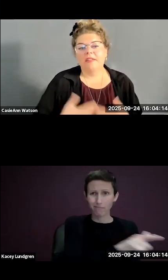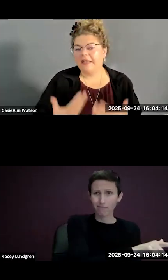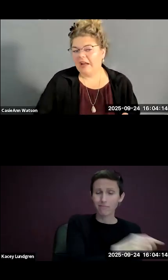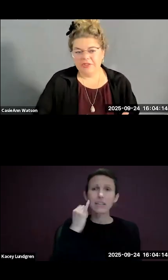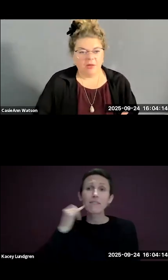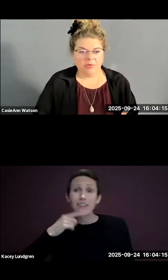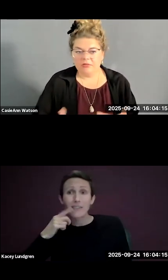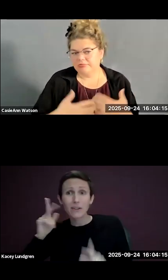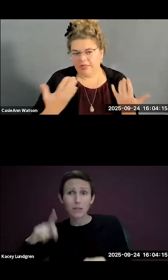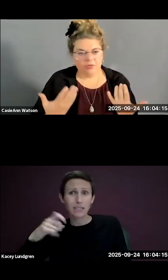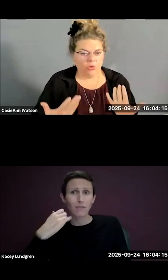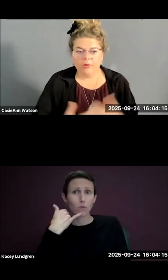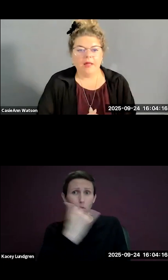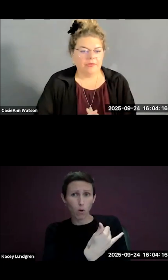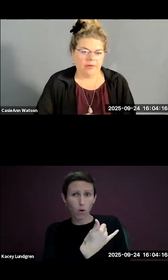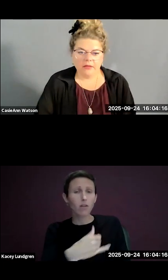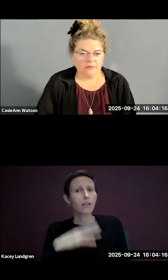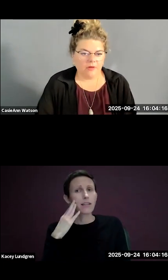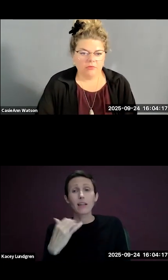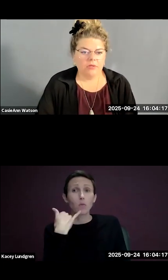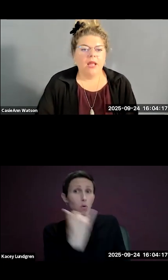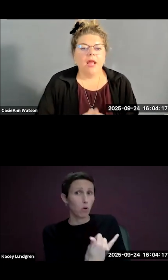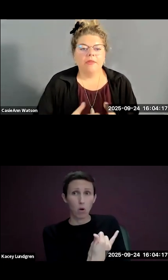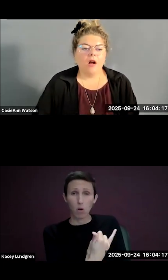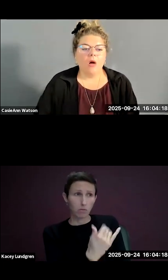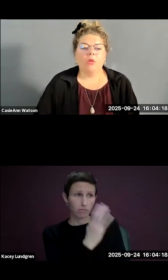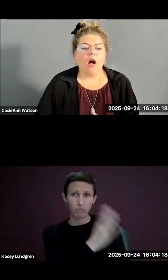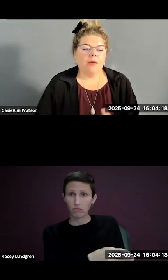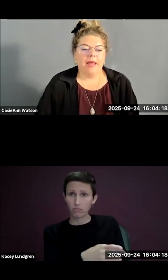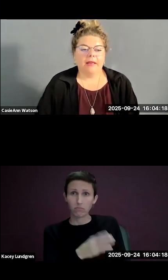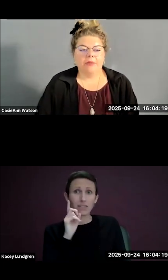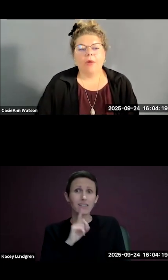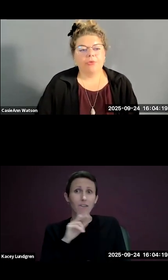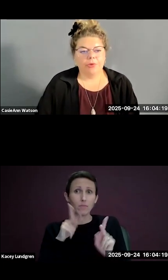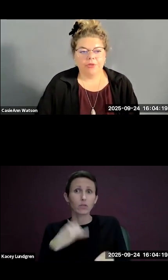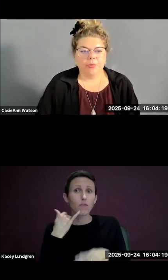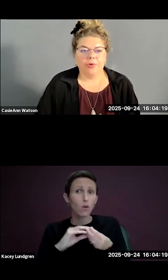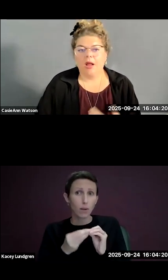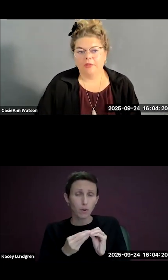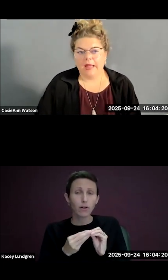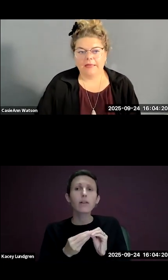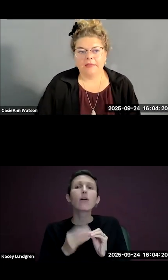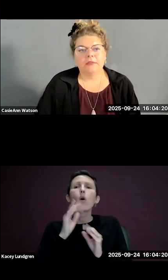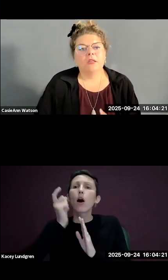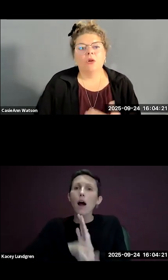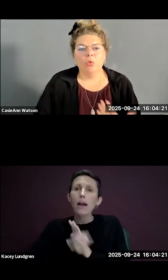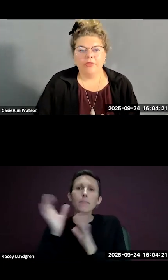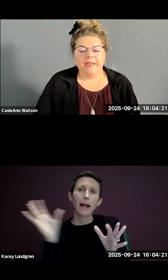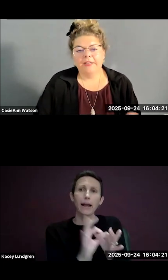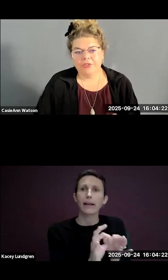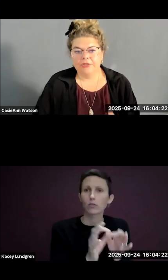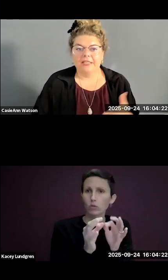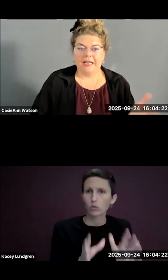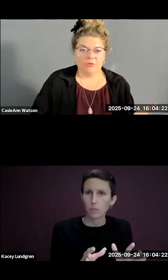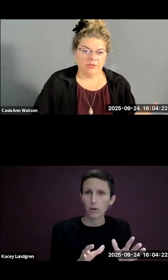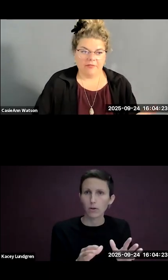person, they dial the number like normal on their regular phone, and the call will automatically route through an interpreter on the line, who will